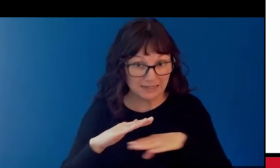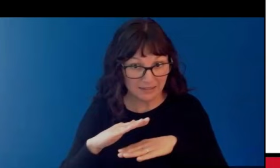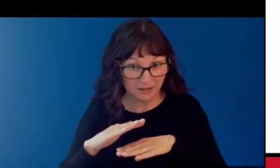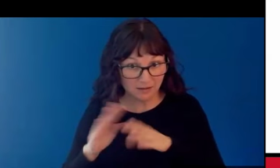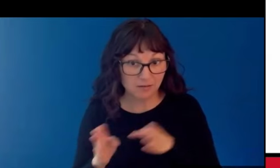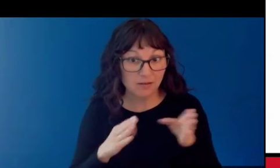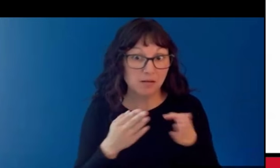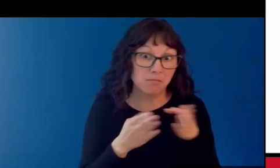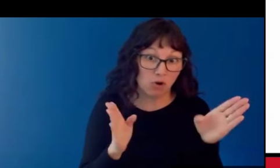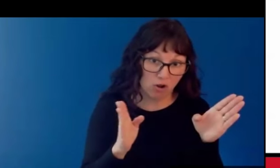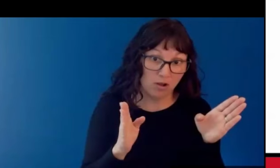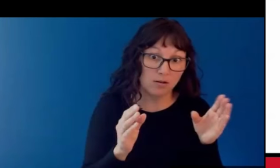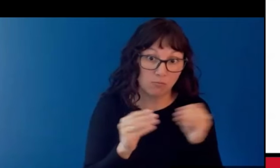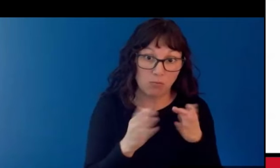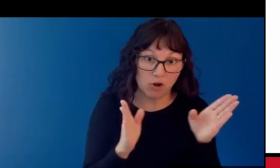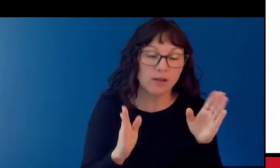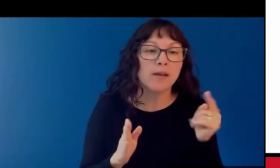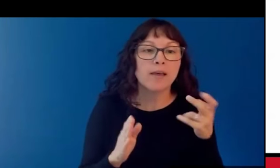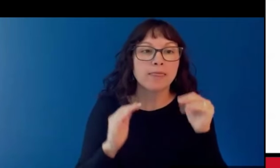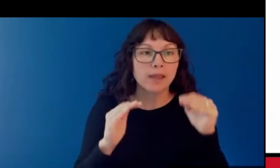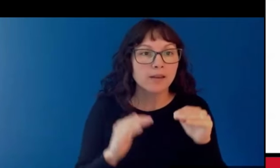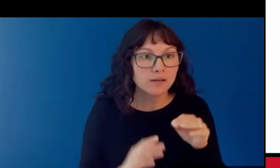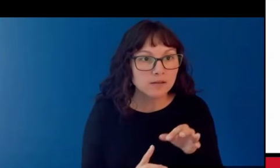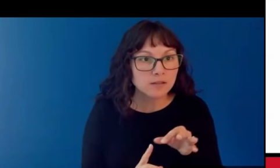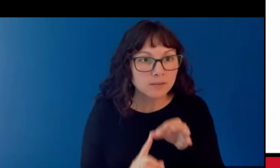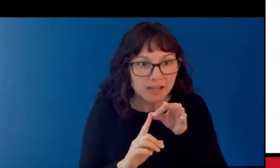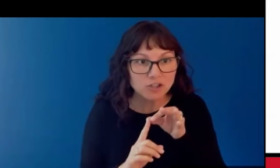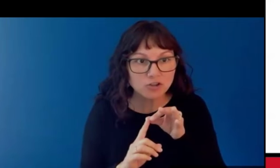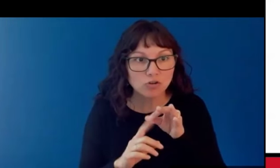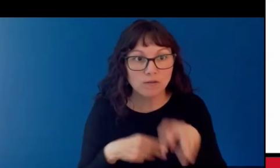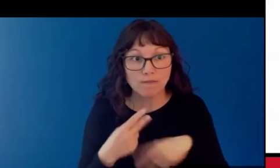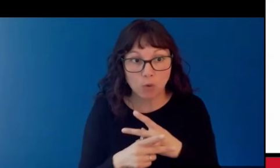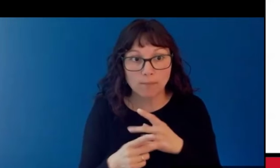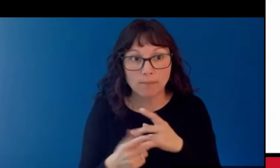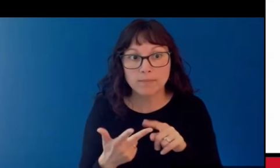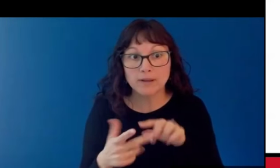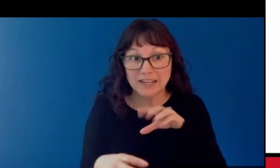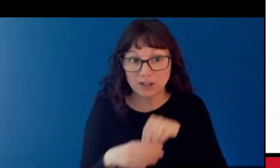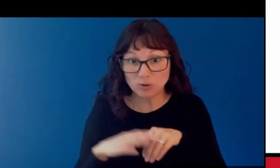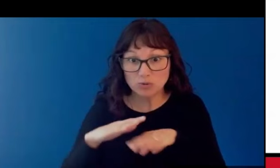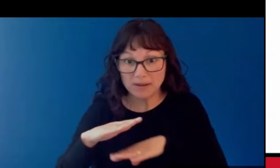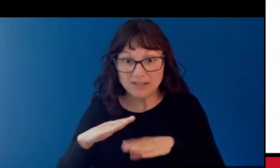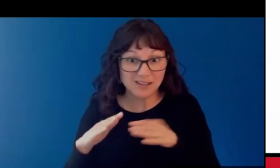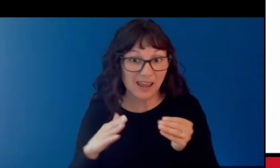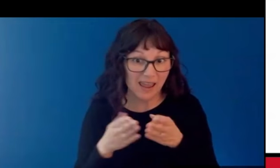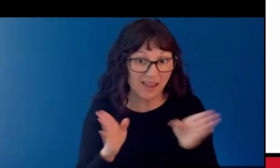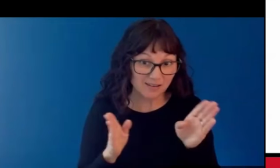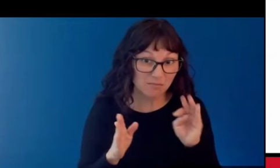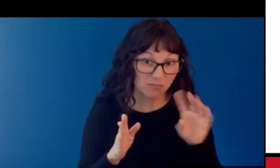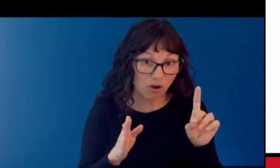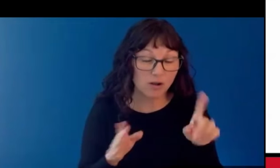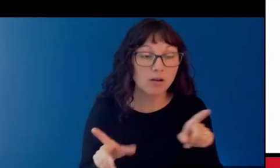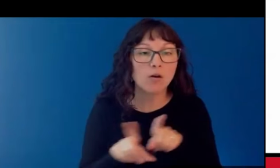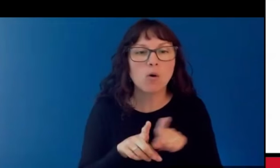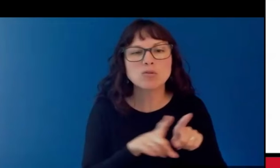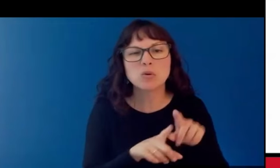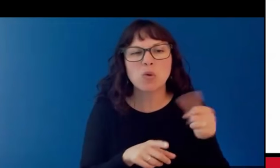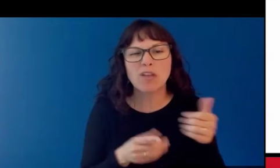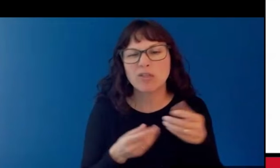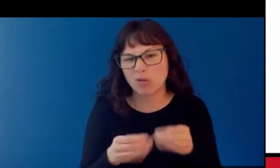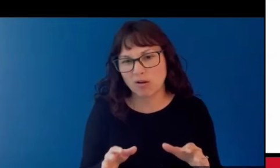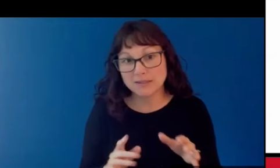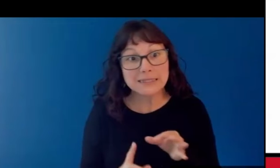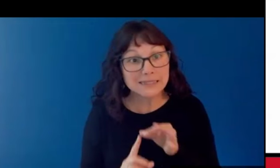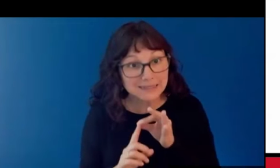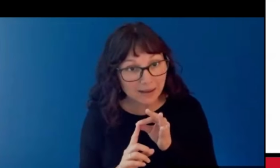broad gets broader, and then the special form includes basic and broad coverages, as well as other losses,